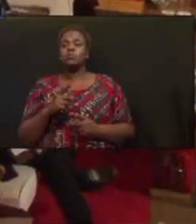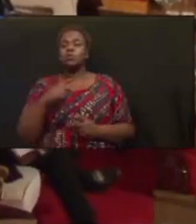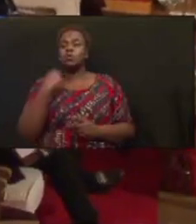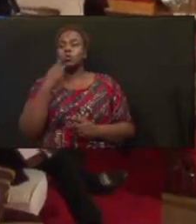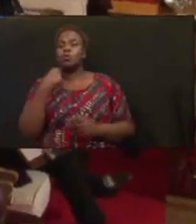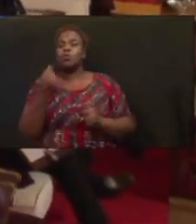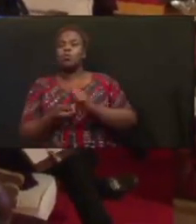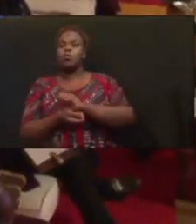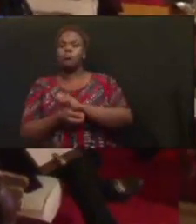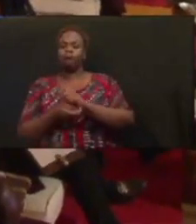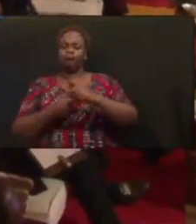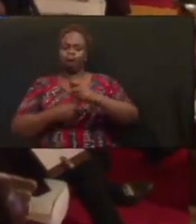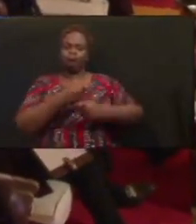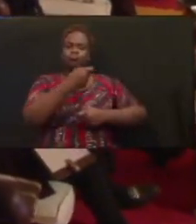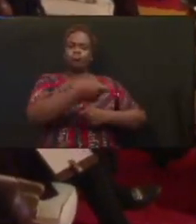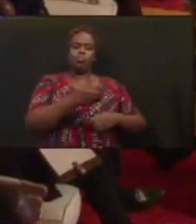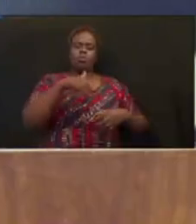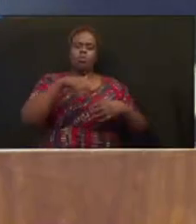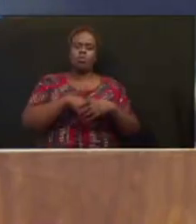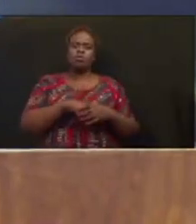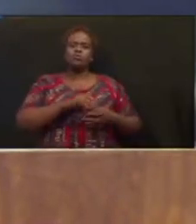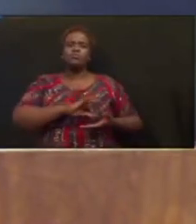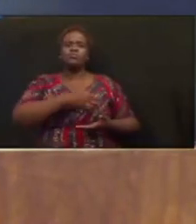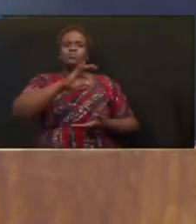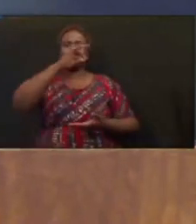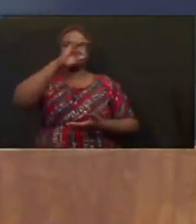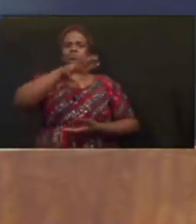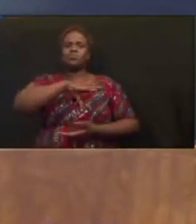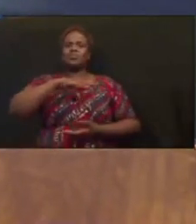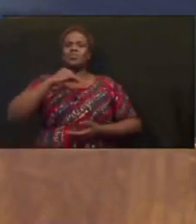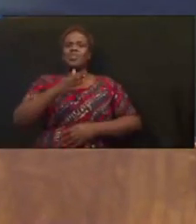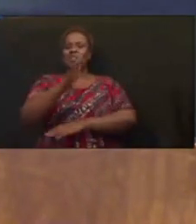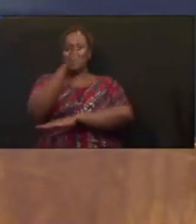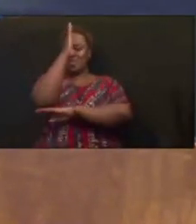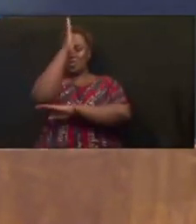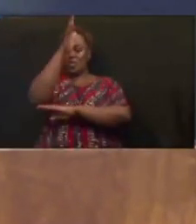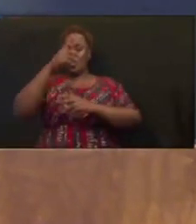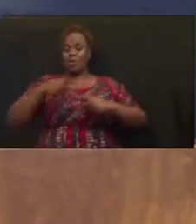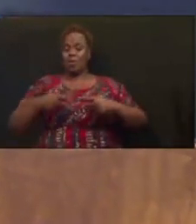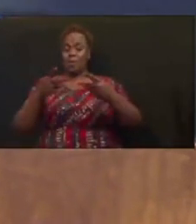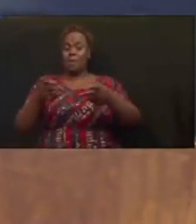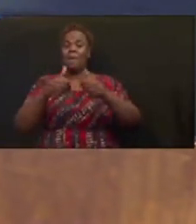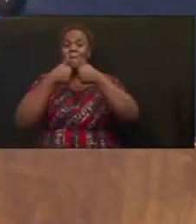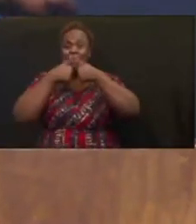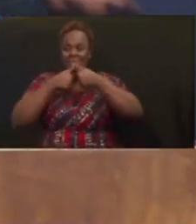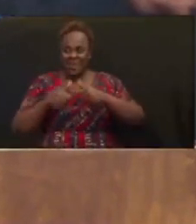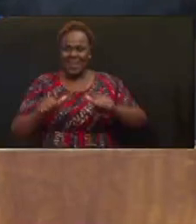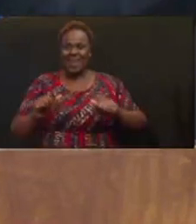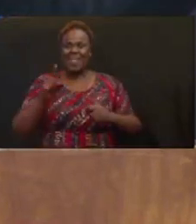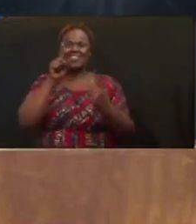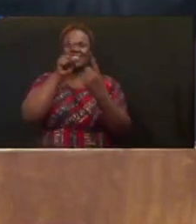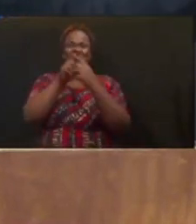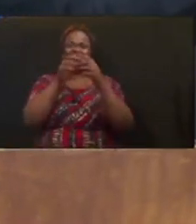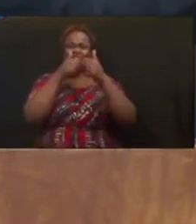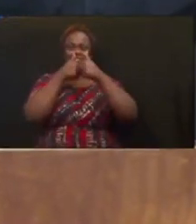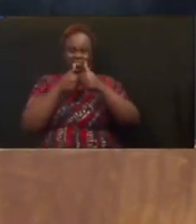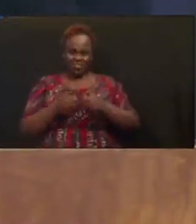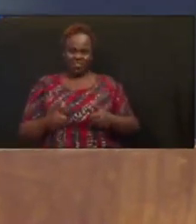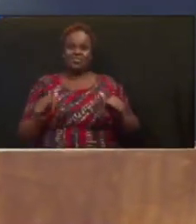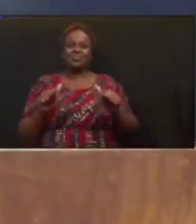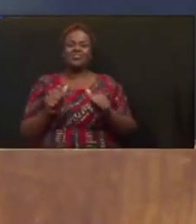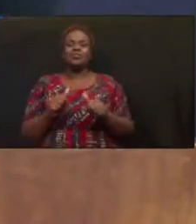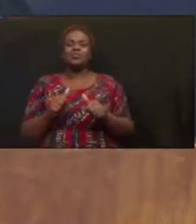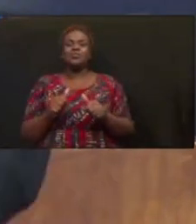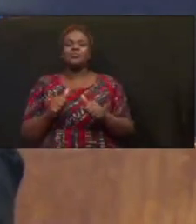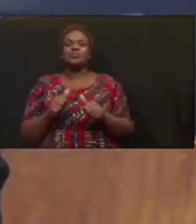transactions in the spirit, and God has placed a sworn blessing upon them to trust them with the resources of nations for